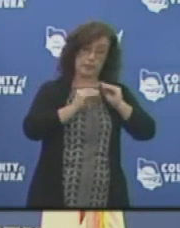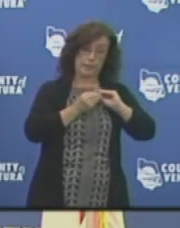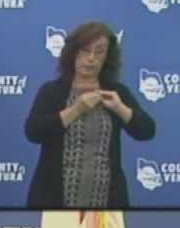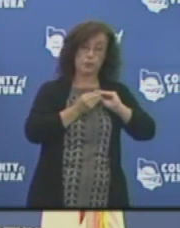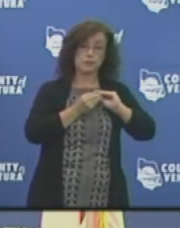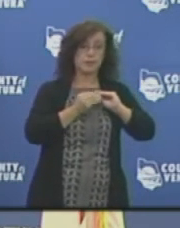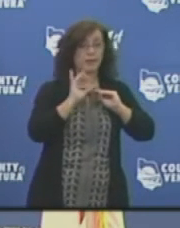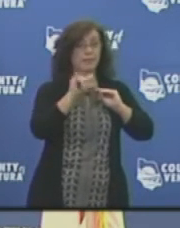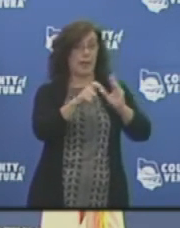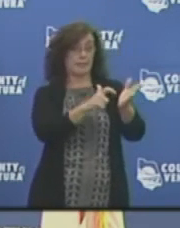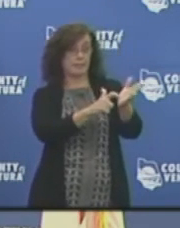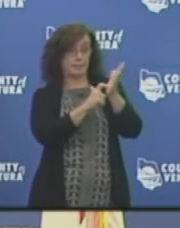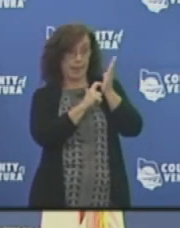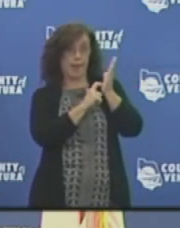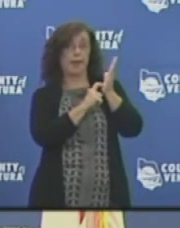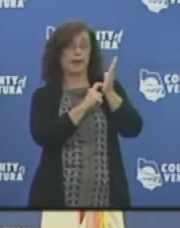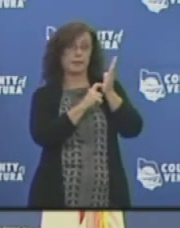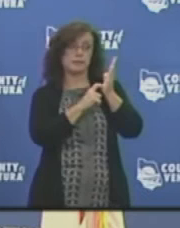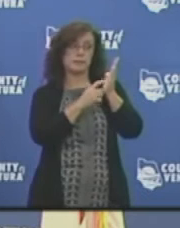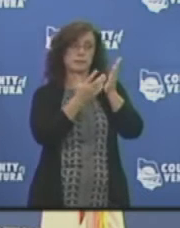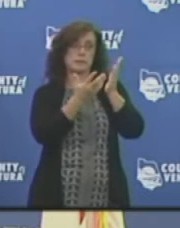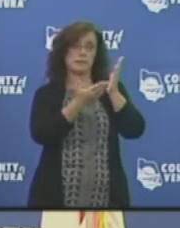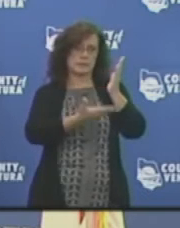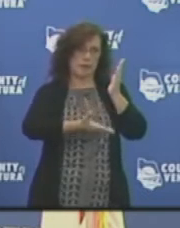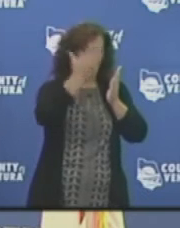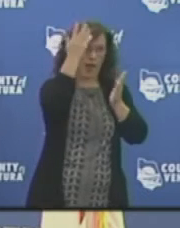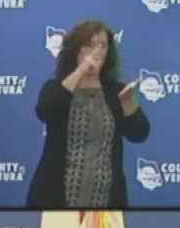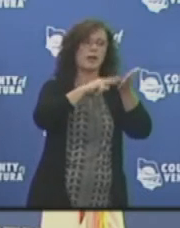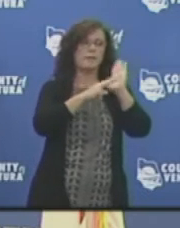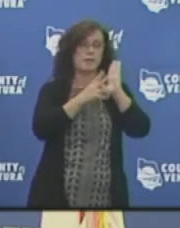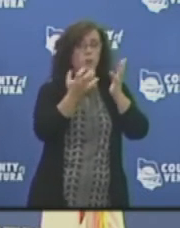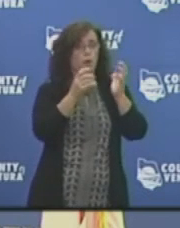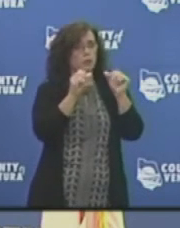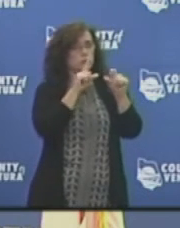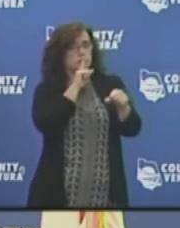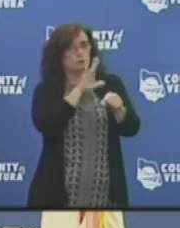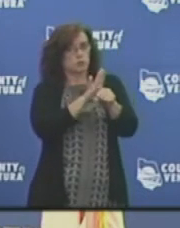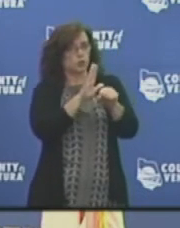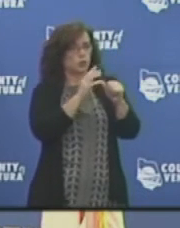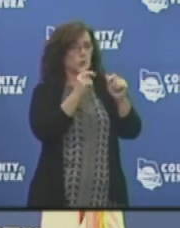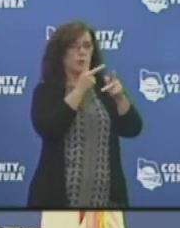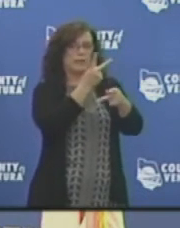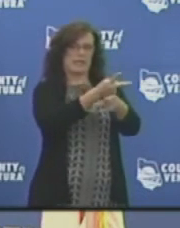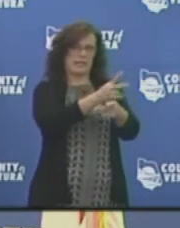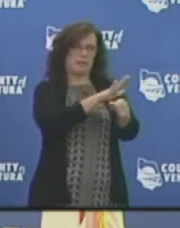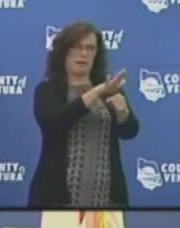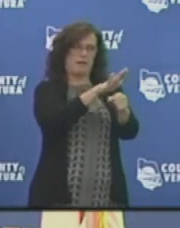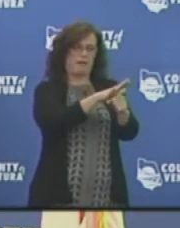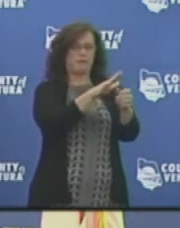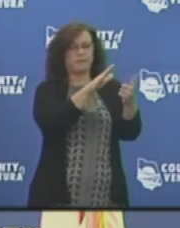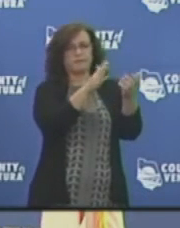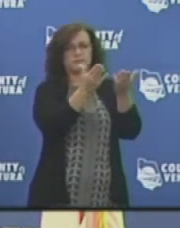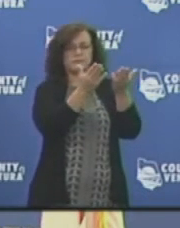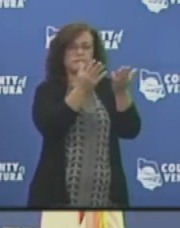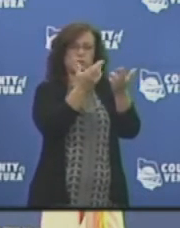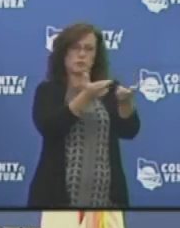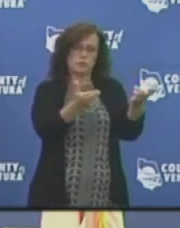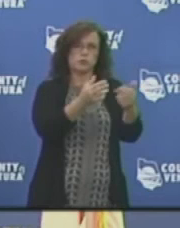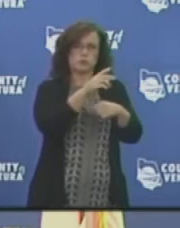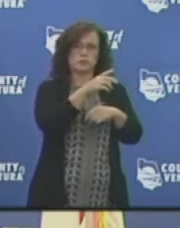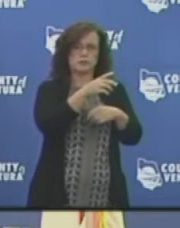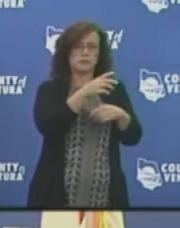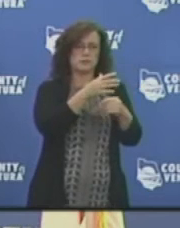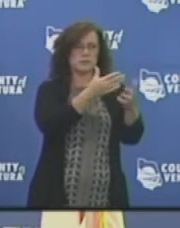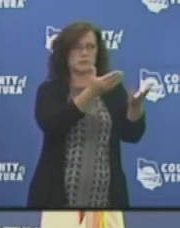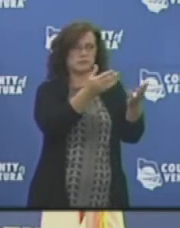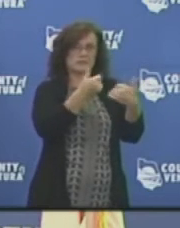sure that supply chain sustains going forward, and that is happening. And we also want you to know that I know if you're in line,